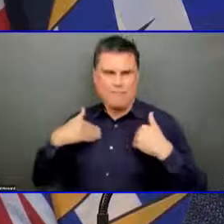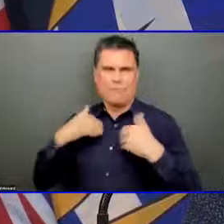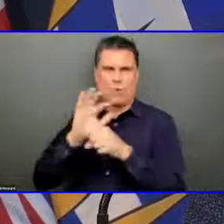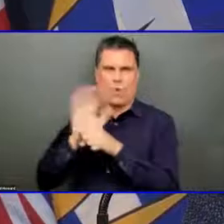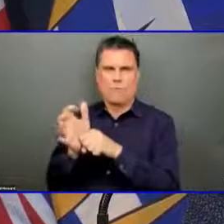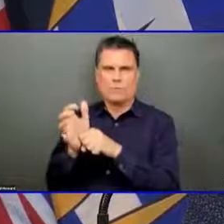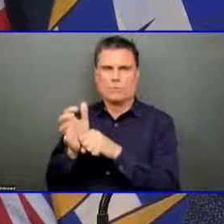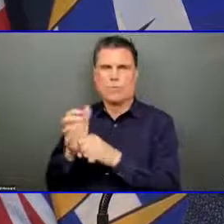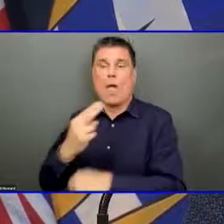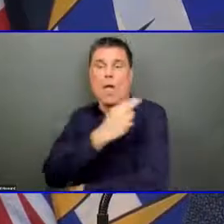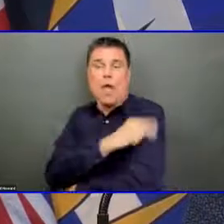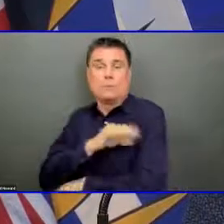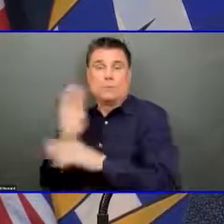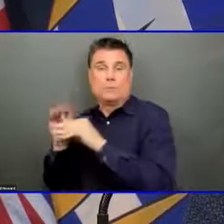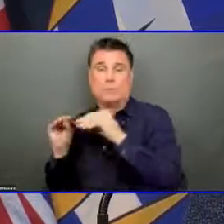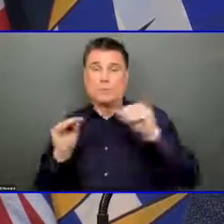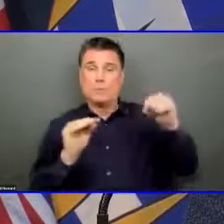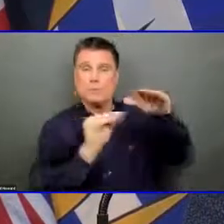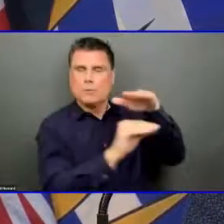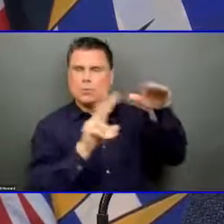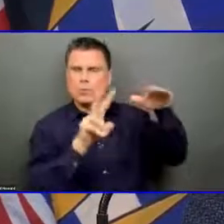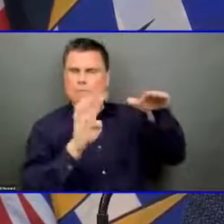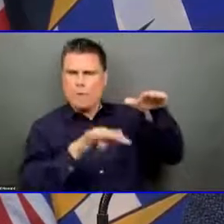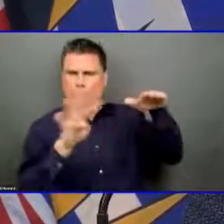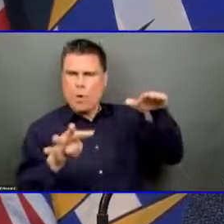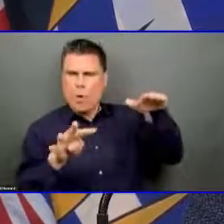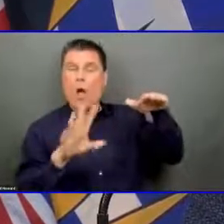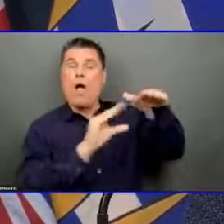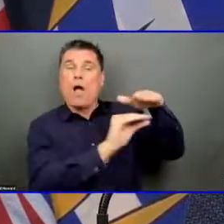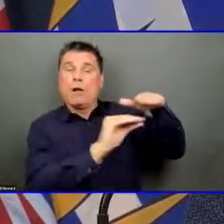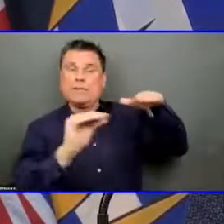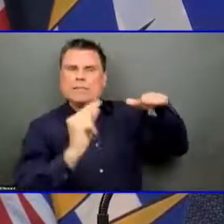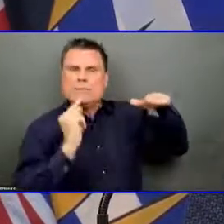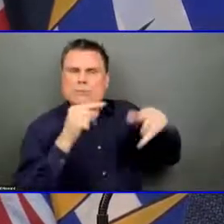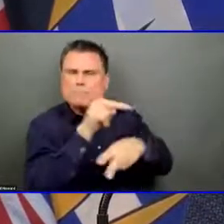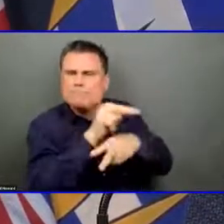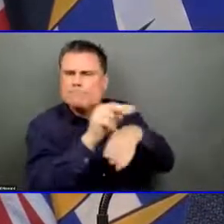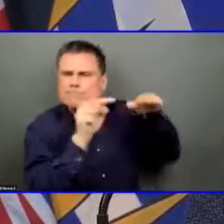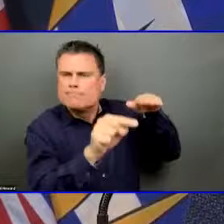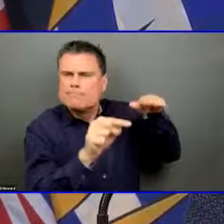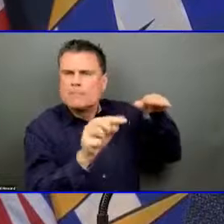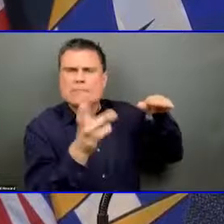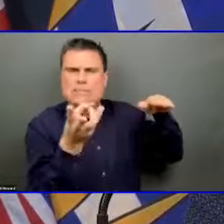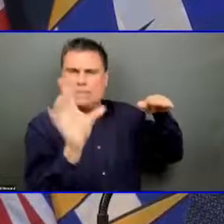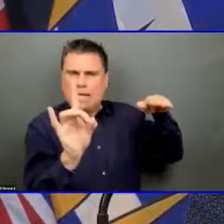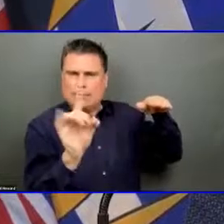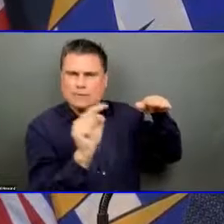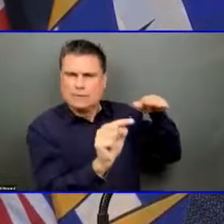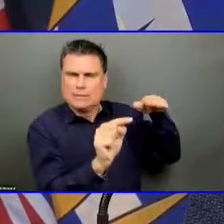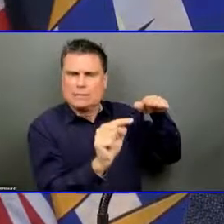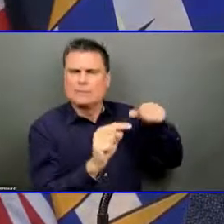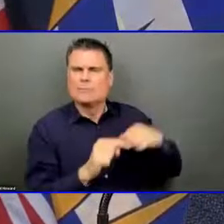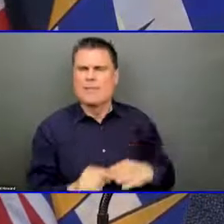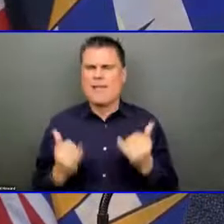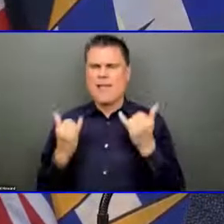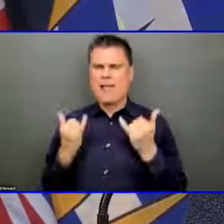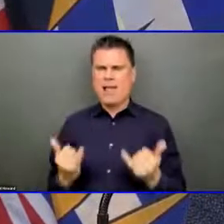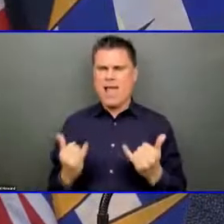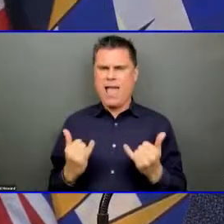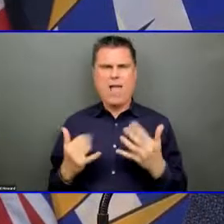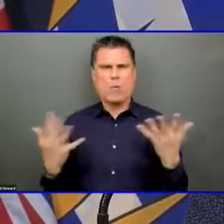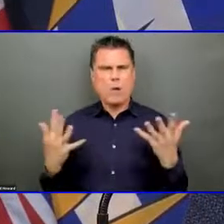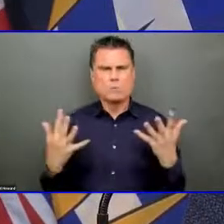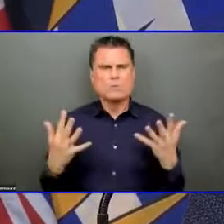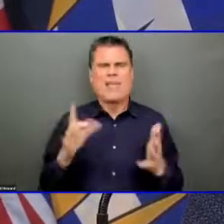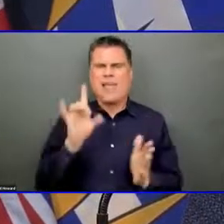ICU. We have over 8,000 now, 900 people under active public health monitoring, and